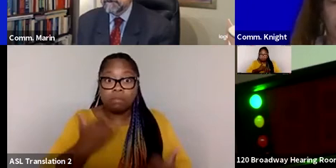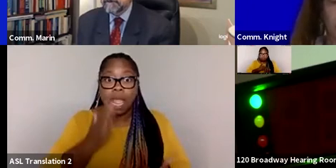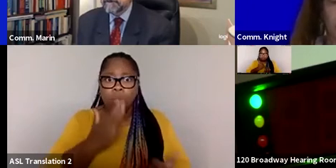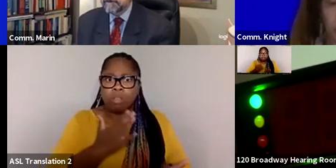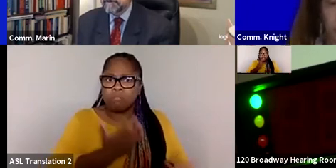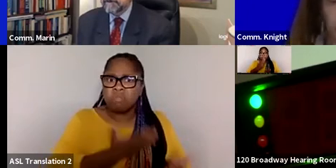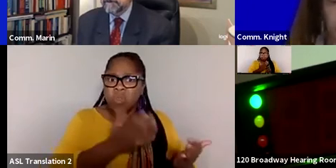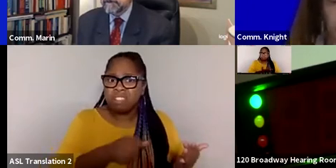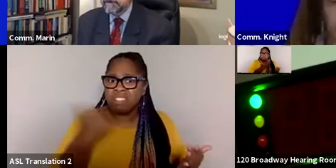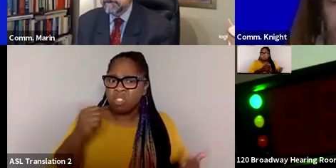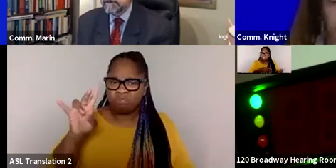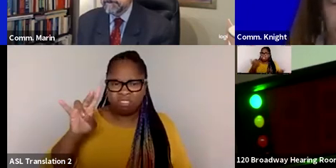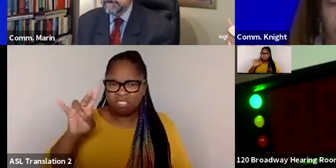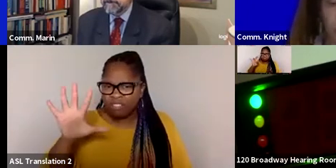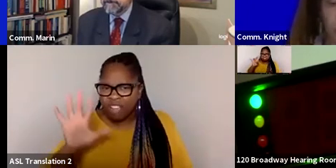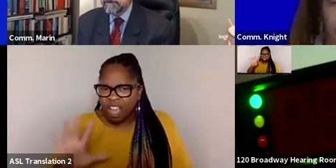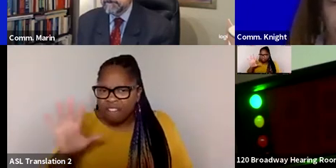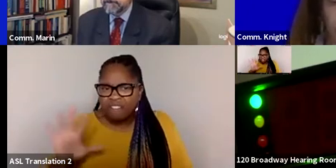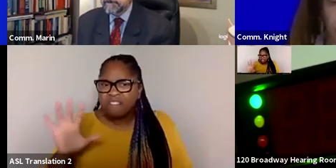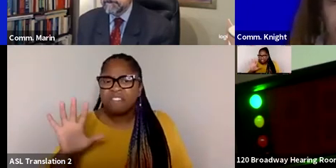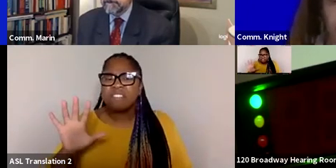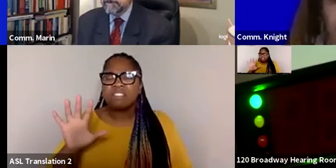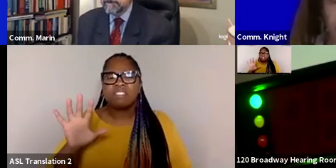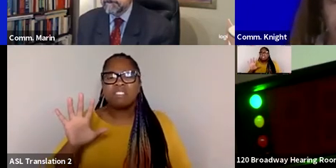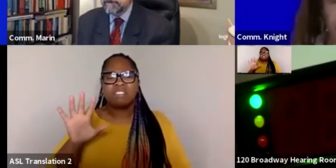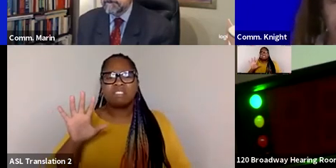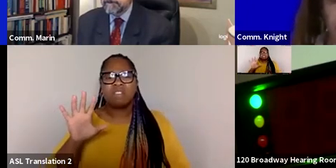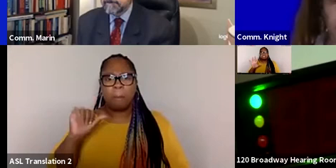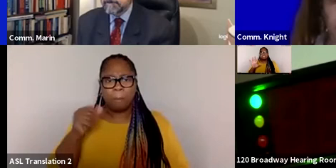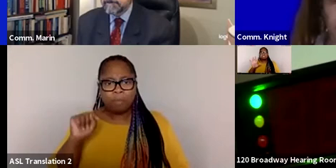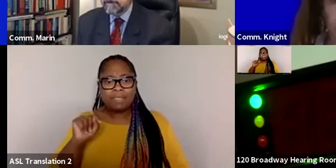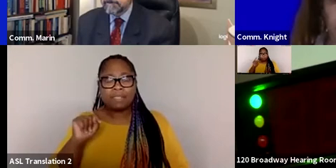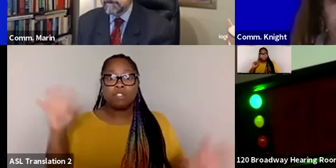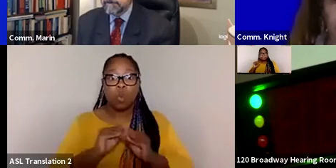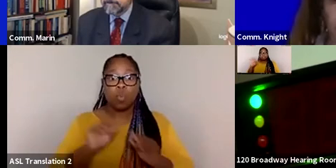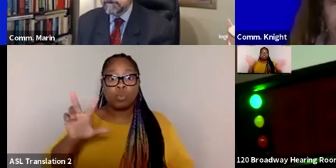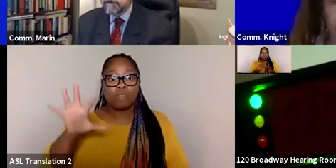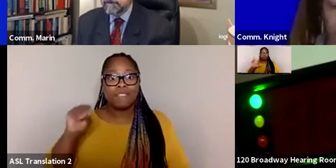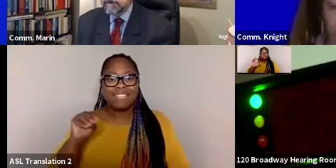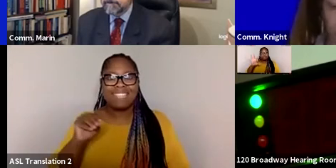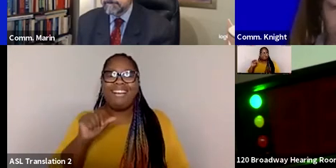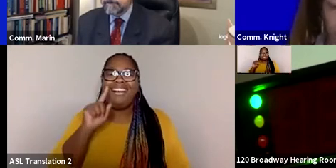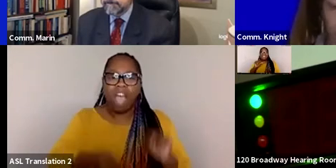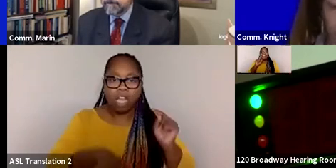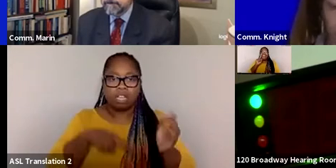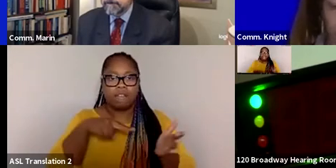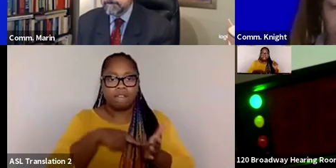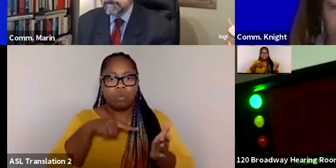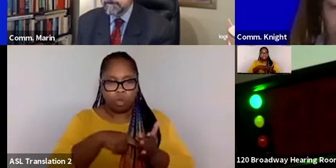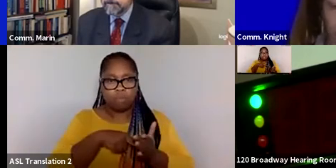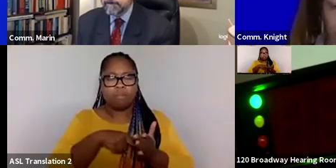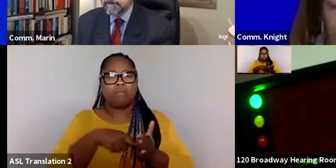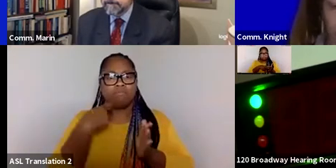believe, 75 or so, bringing it up to about 350 unaffordable prices